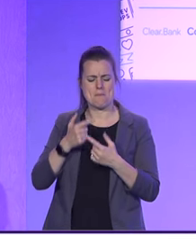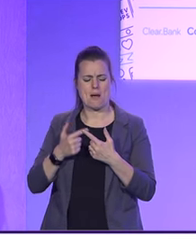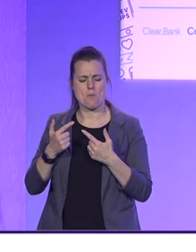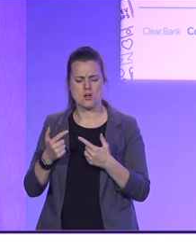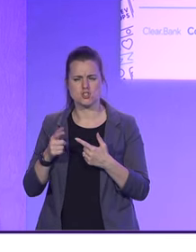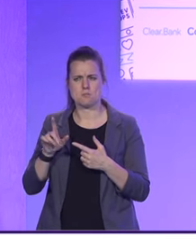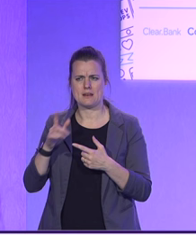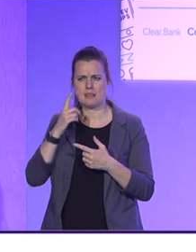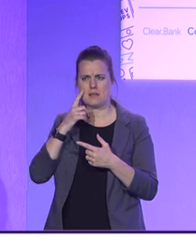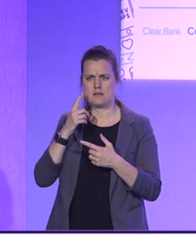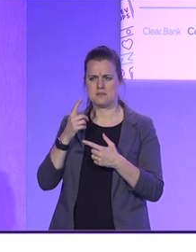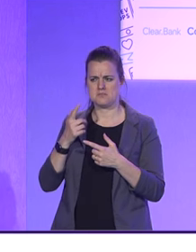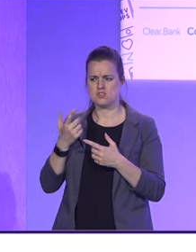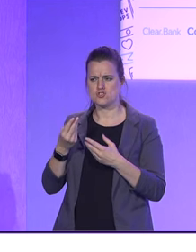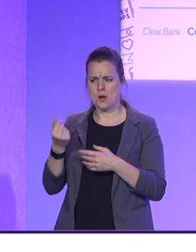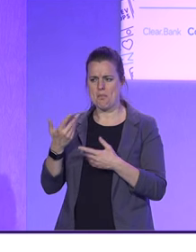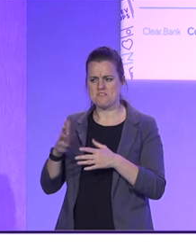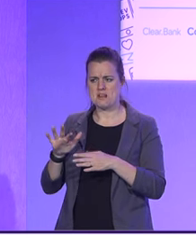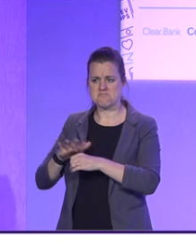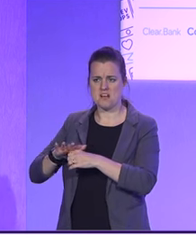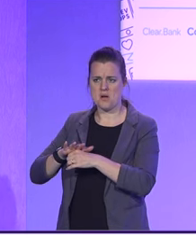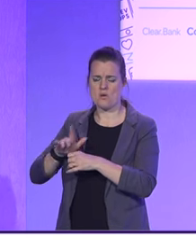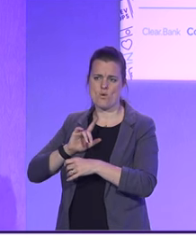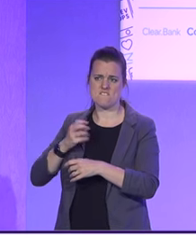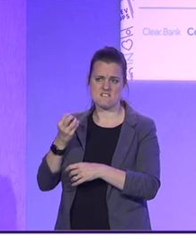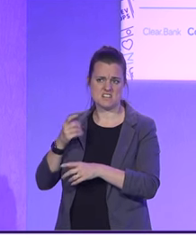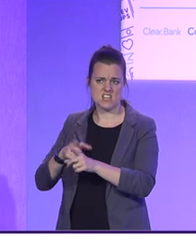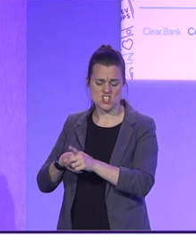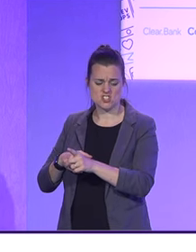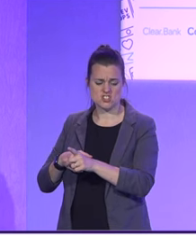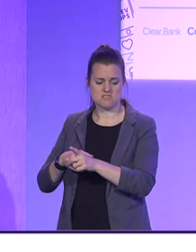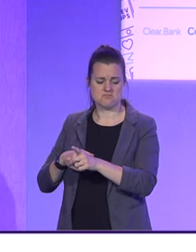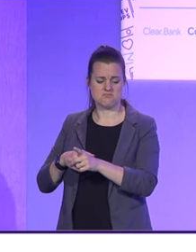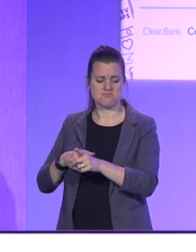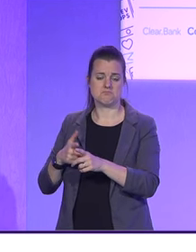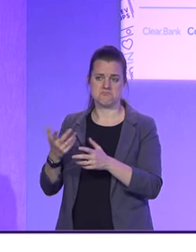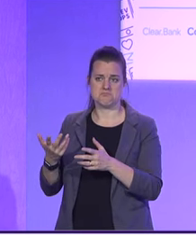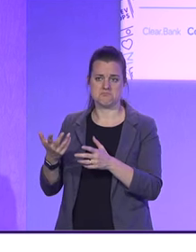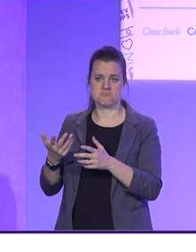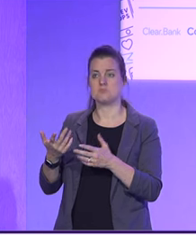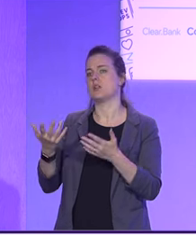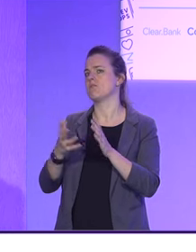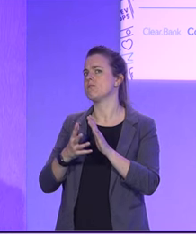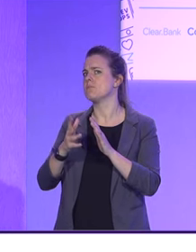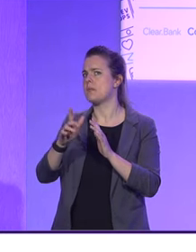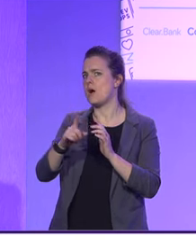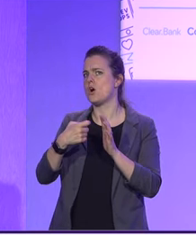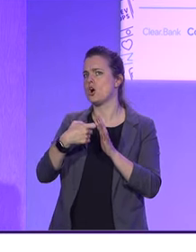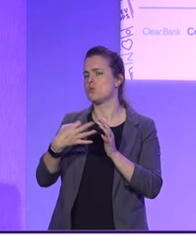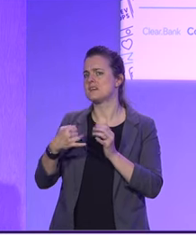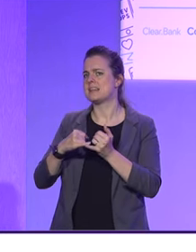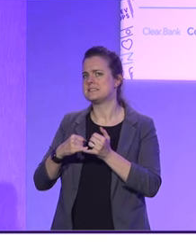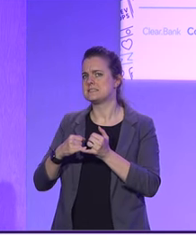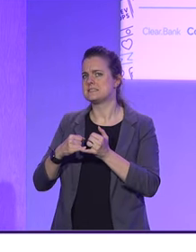for 15 years. Postgres, for example, 30 years. Kubernetes, I think they